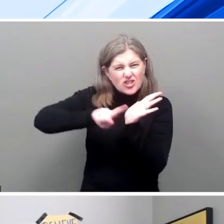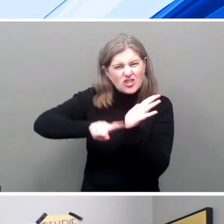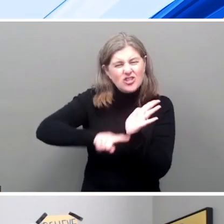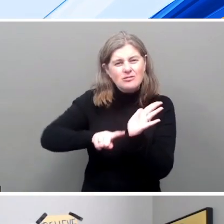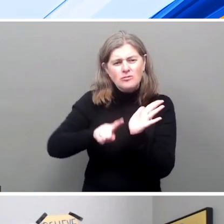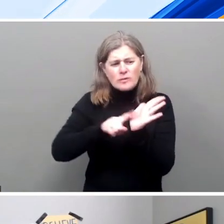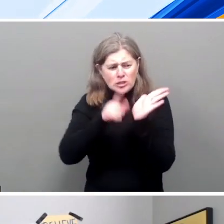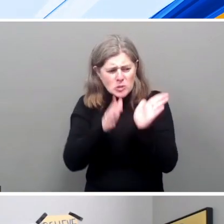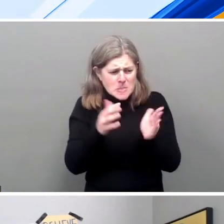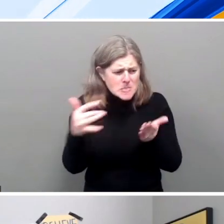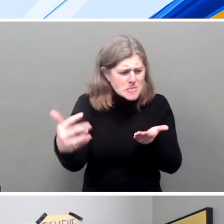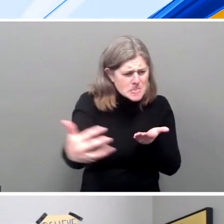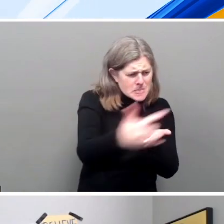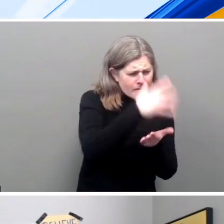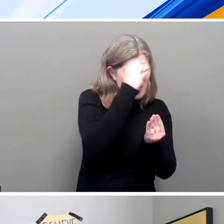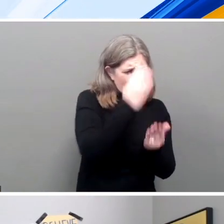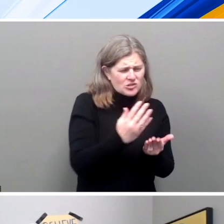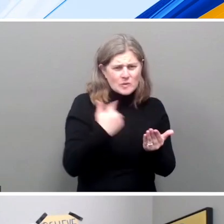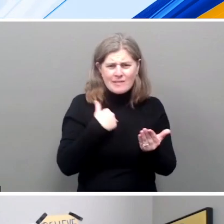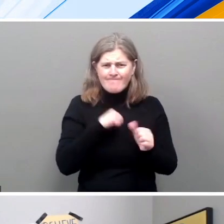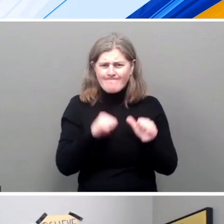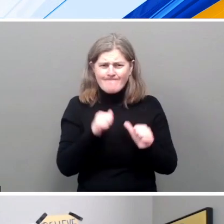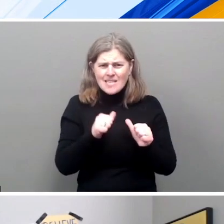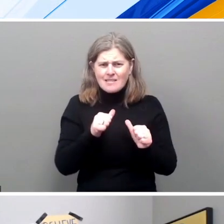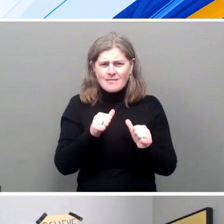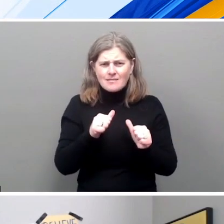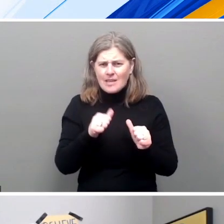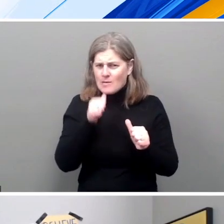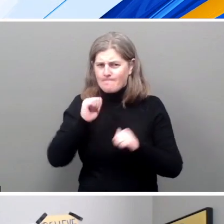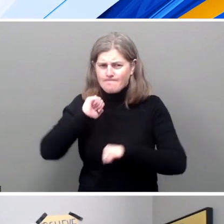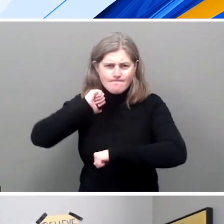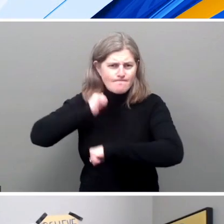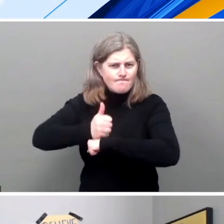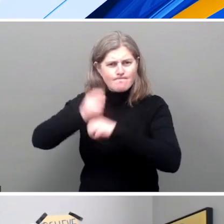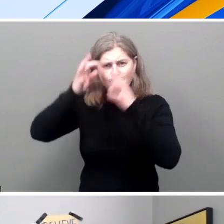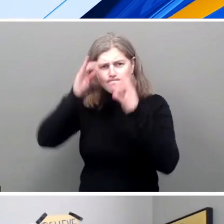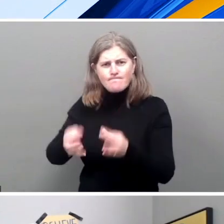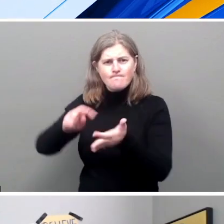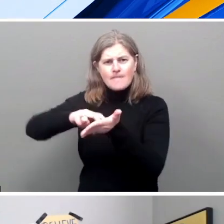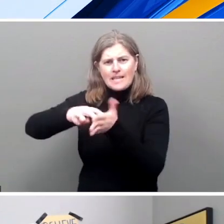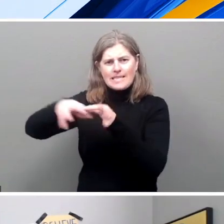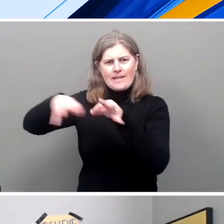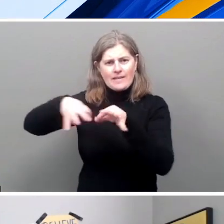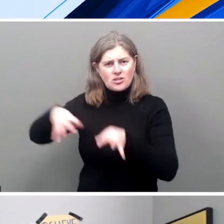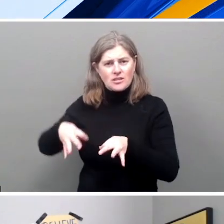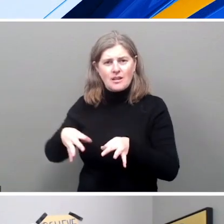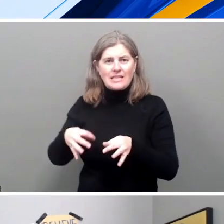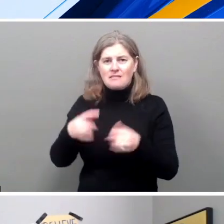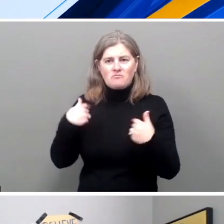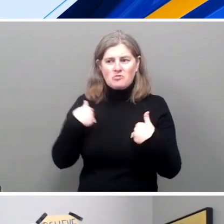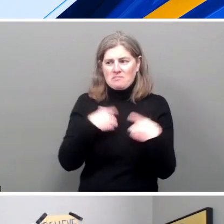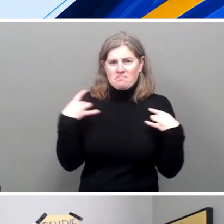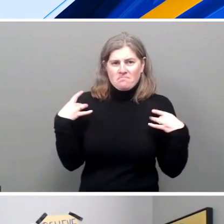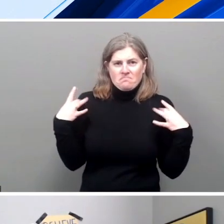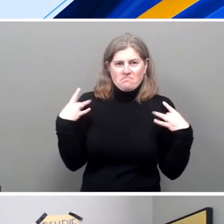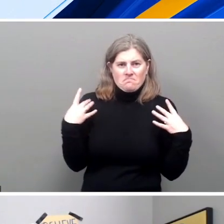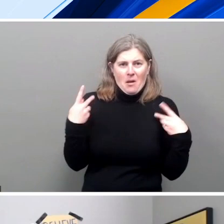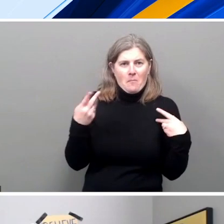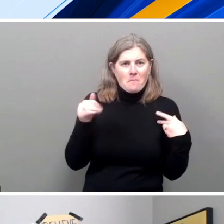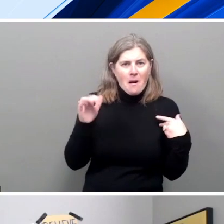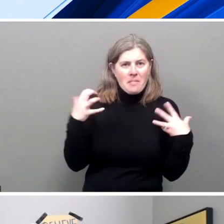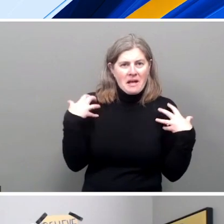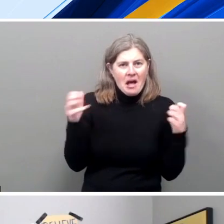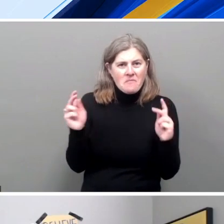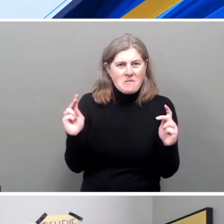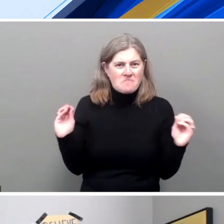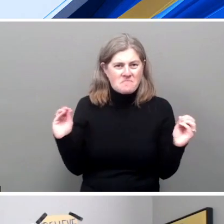researchers and not really sitting with public health folks. We do